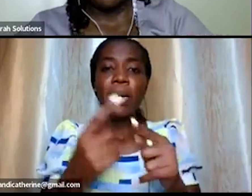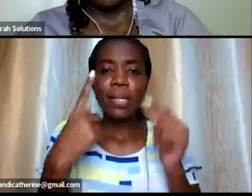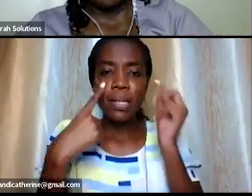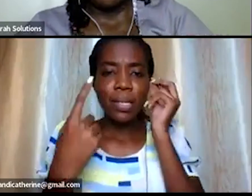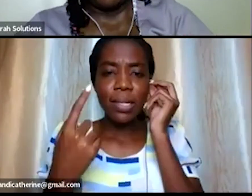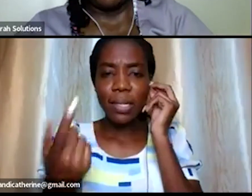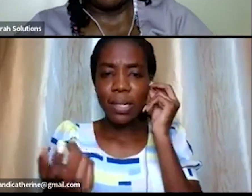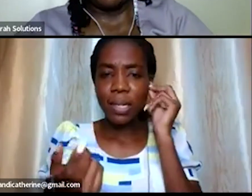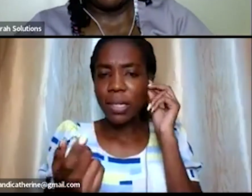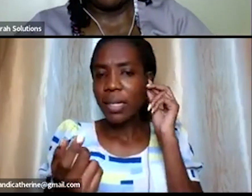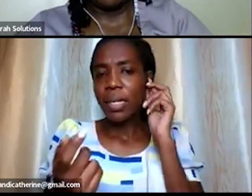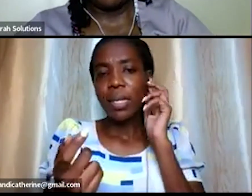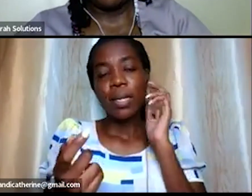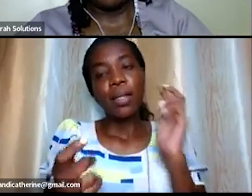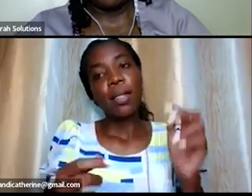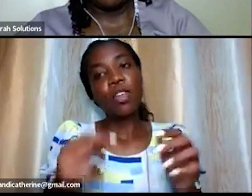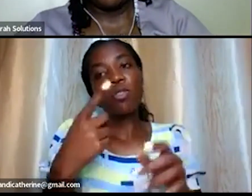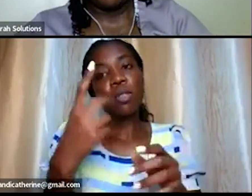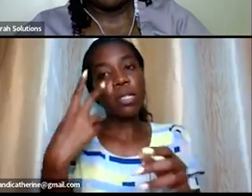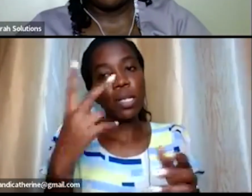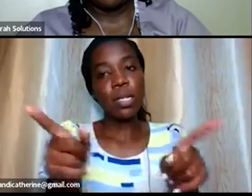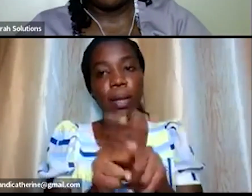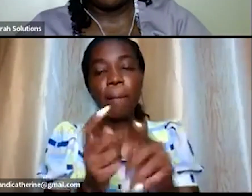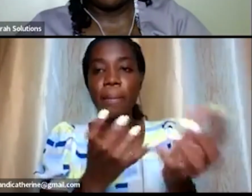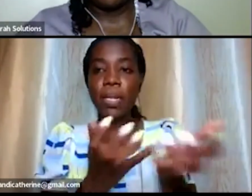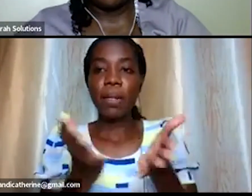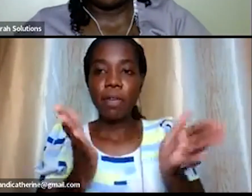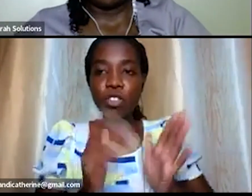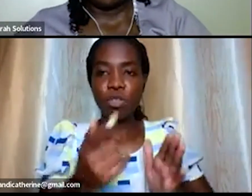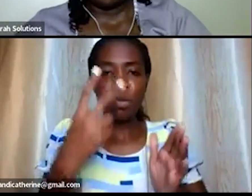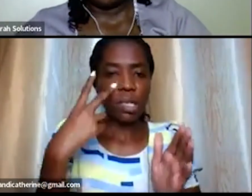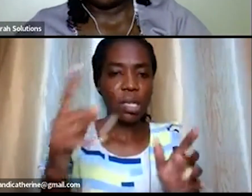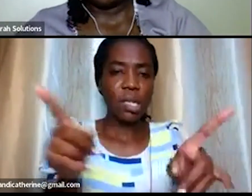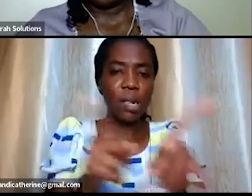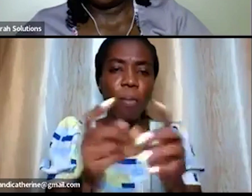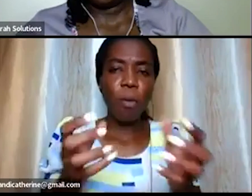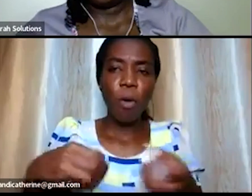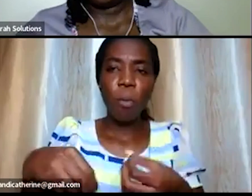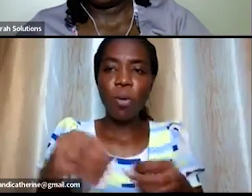an entrepreneur, you look at the opportunity.